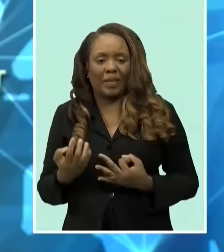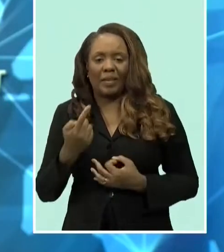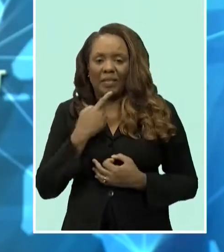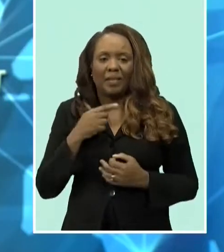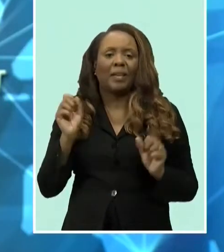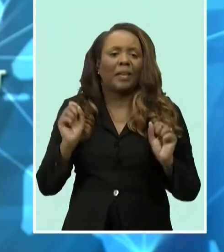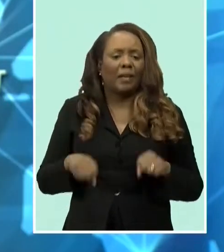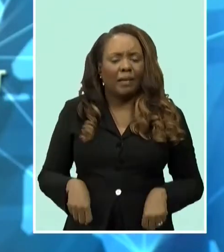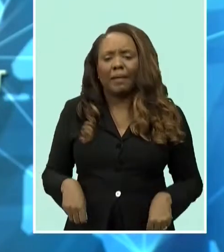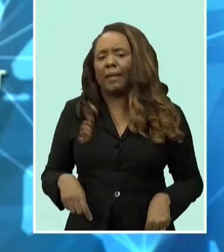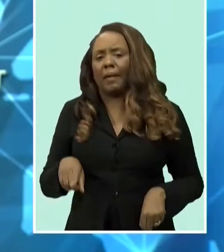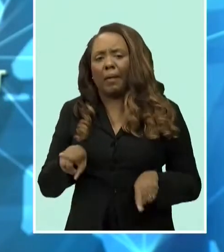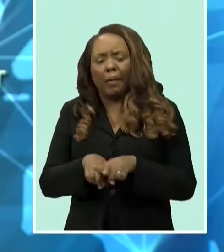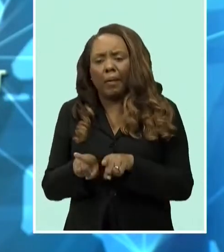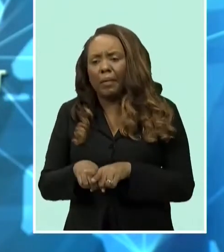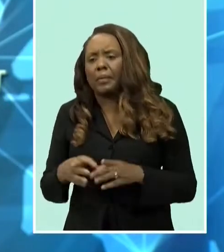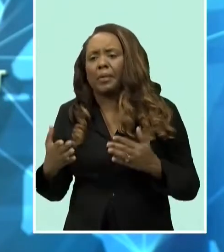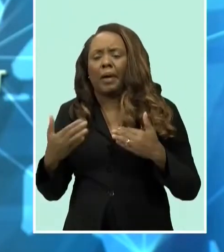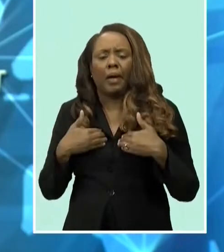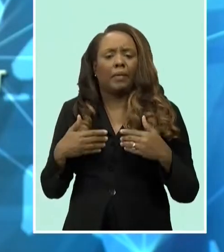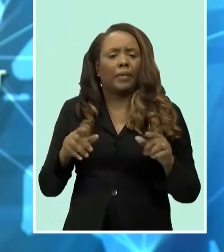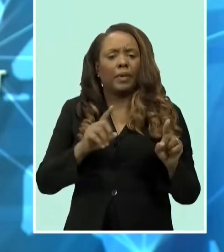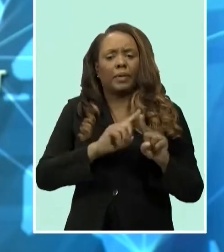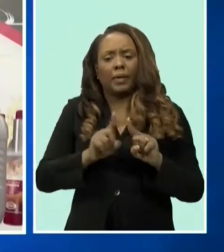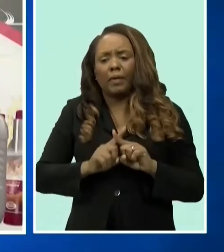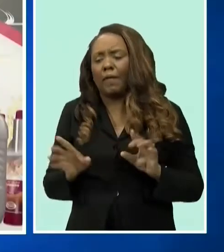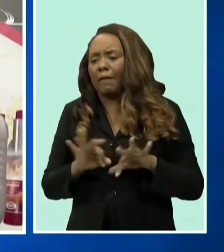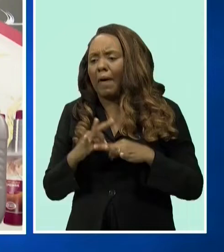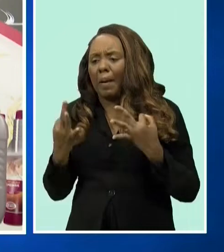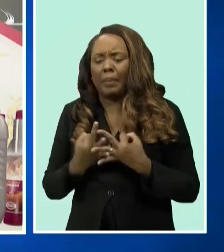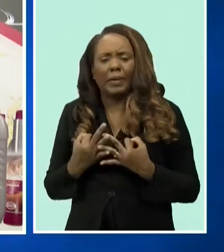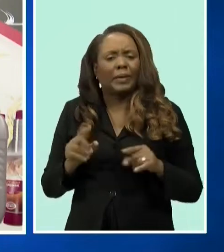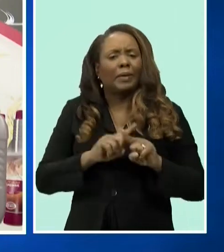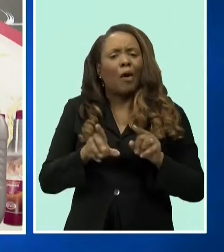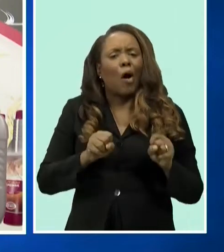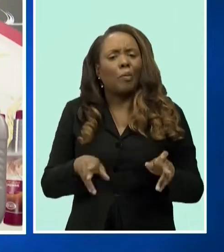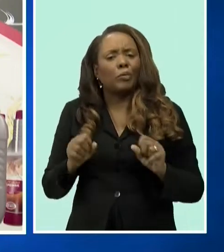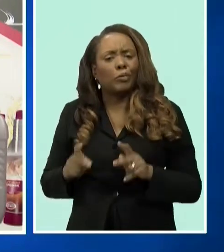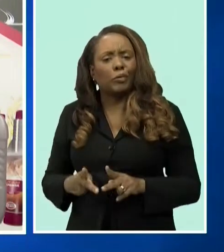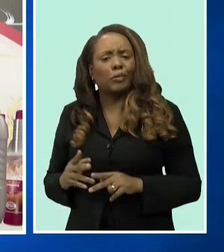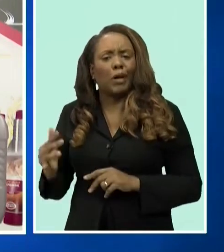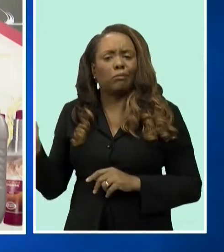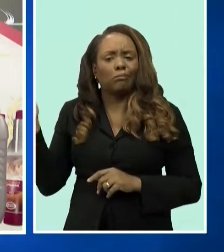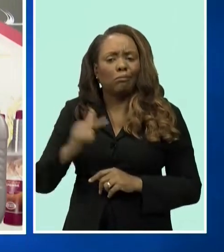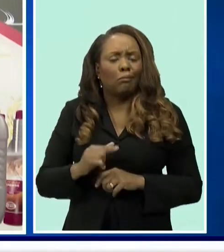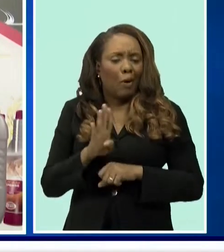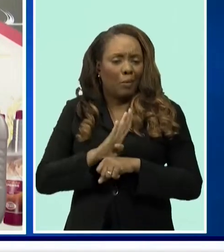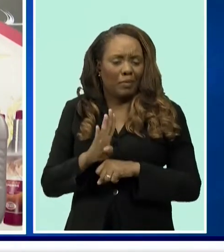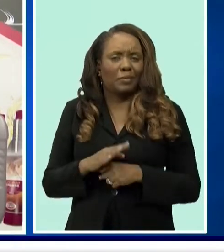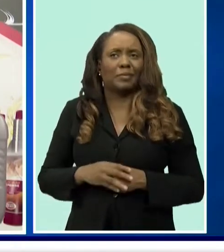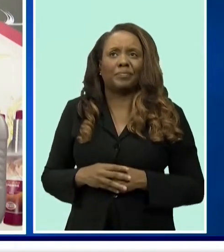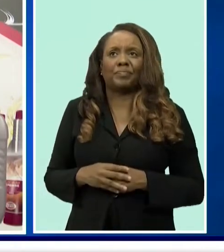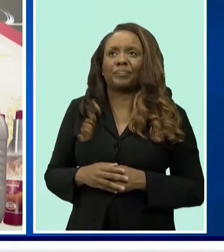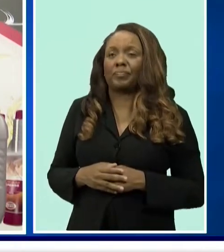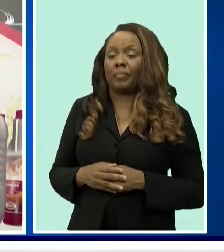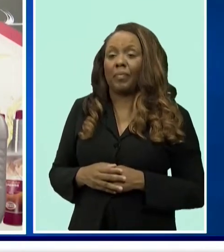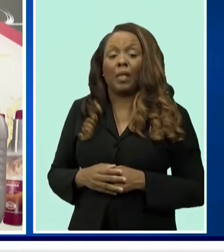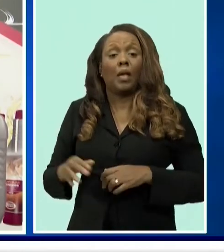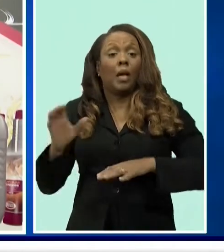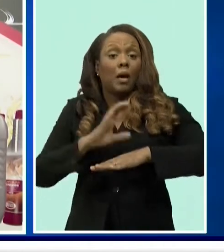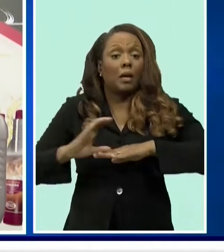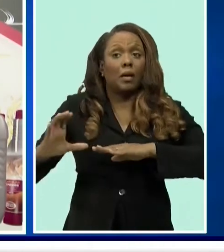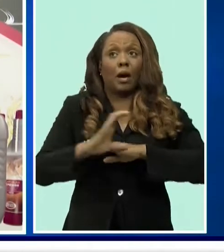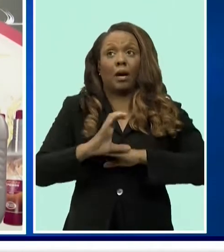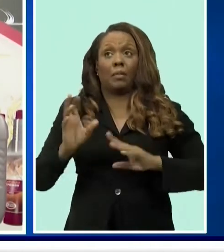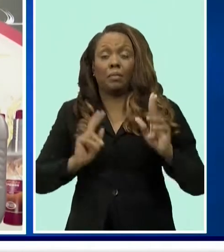another tangible outcome from the forum. I think there is a growing interest of Caribbean people wanting